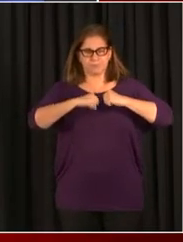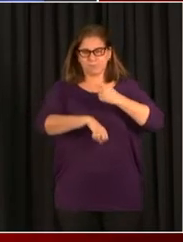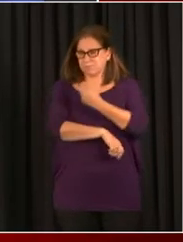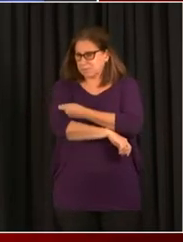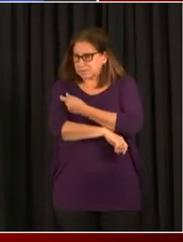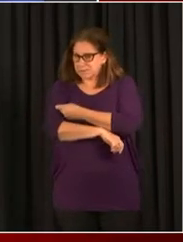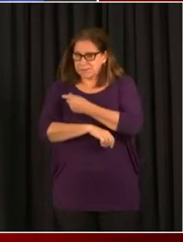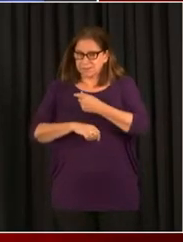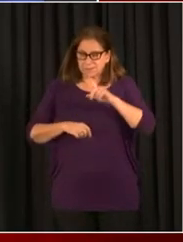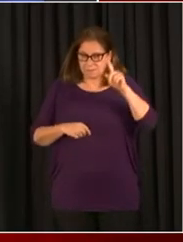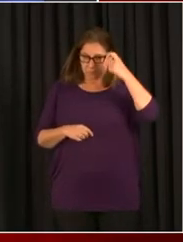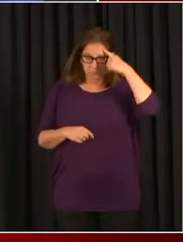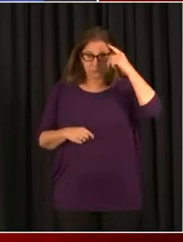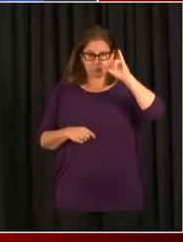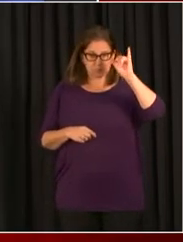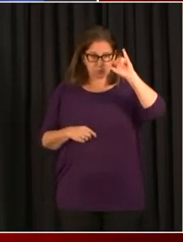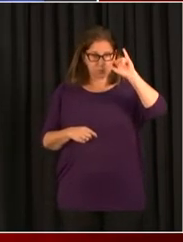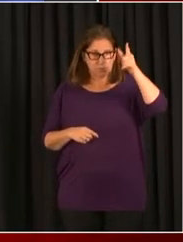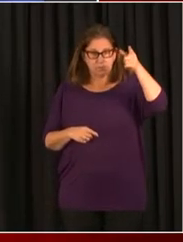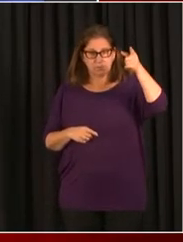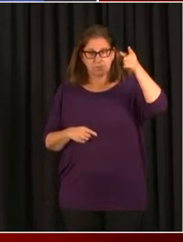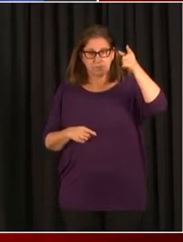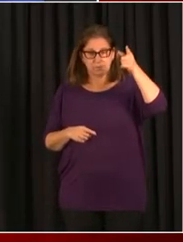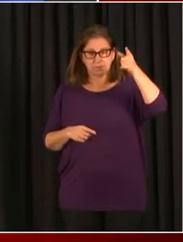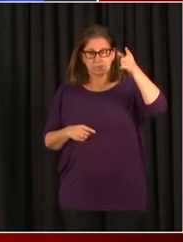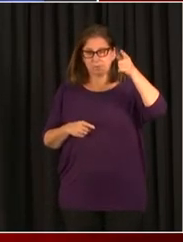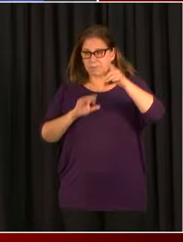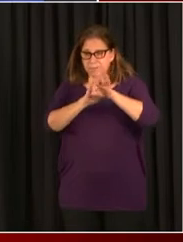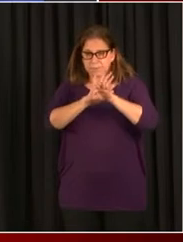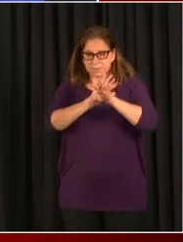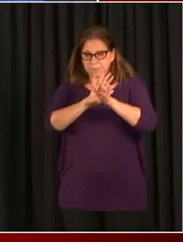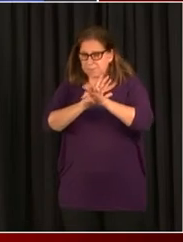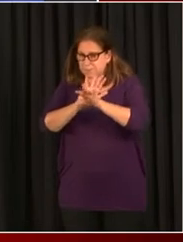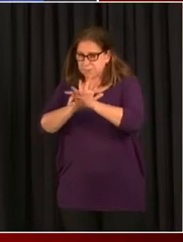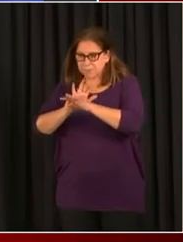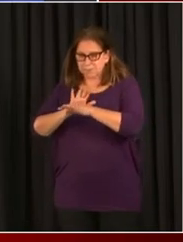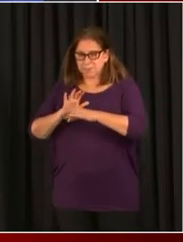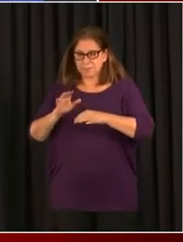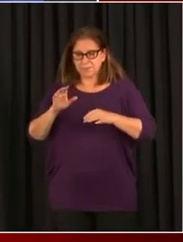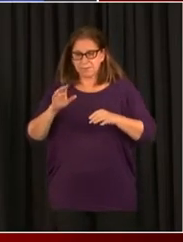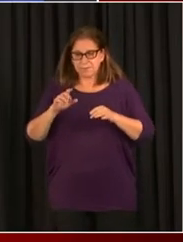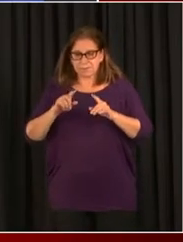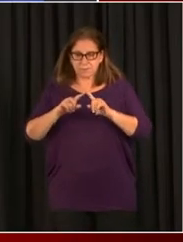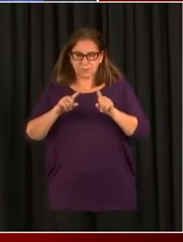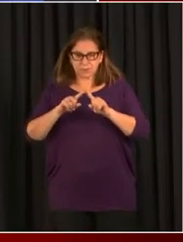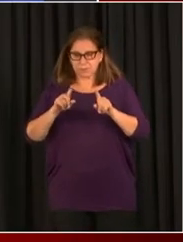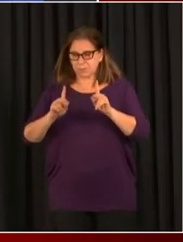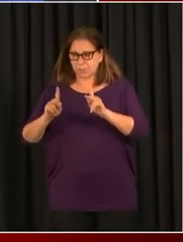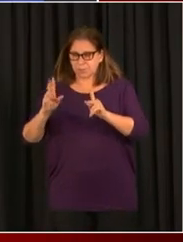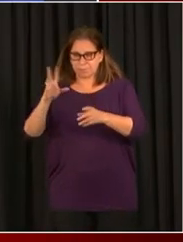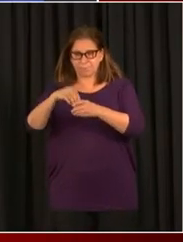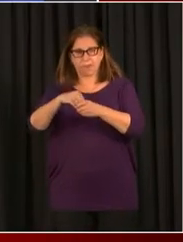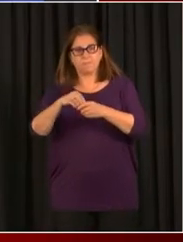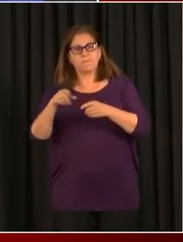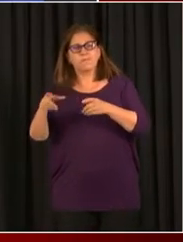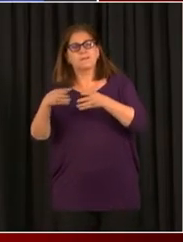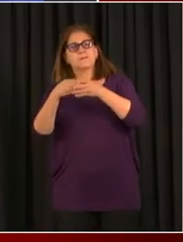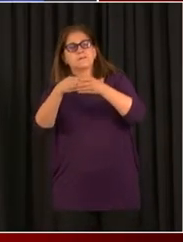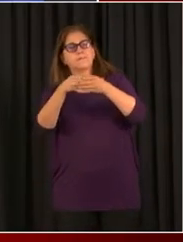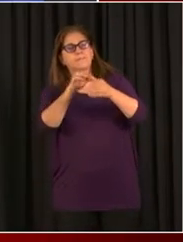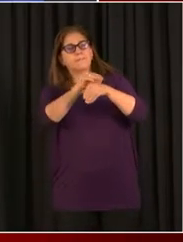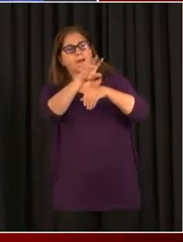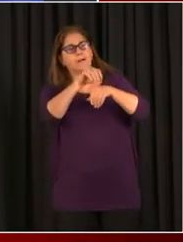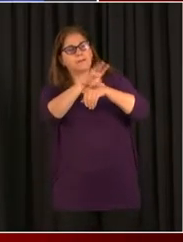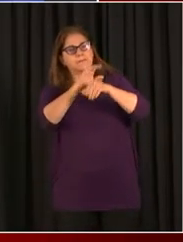that advises the director of the CDC on which vaccines should be adopted for